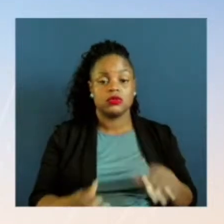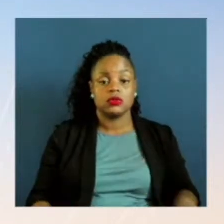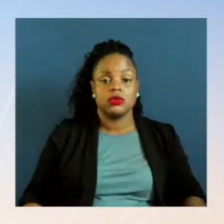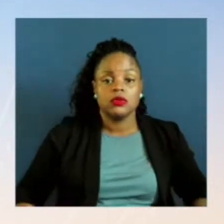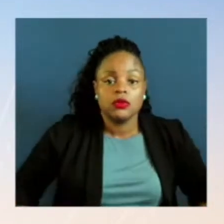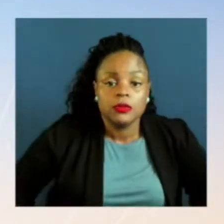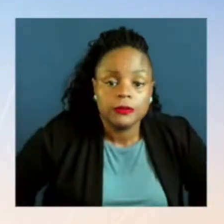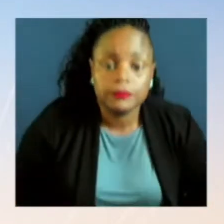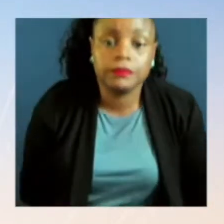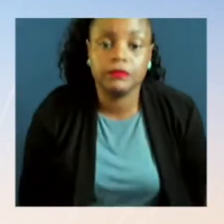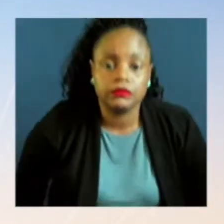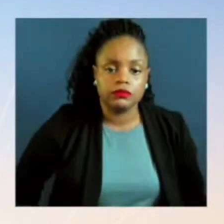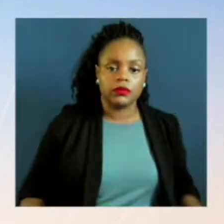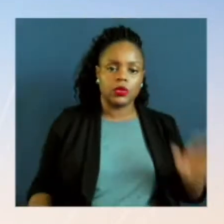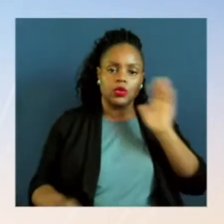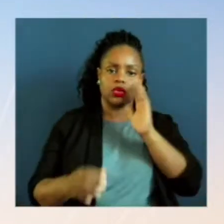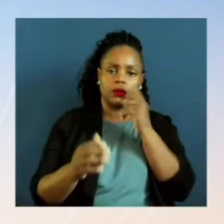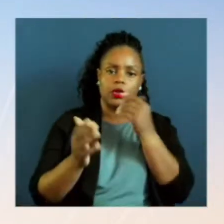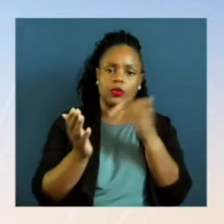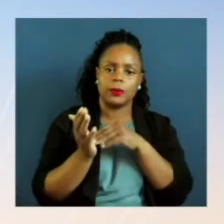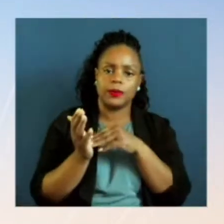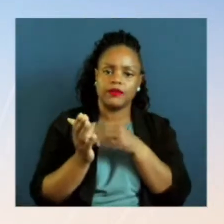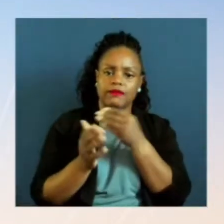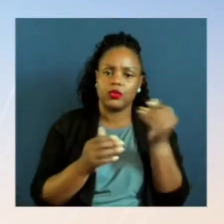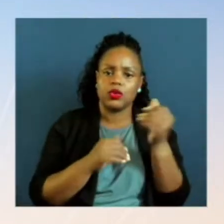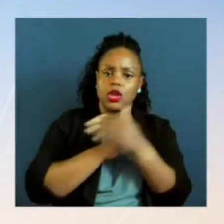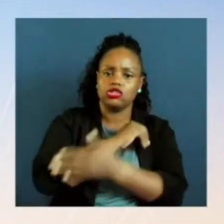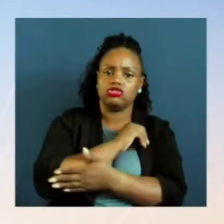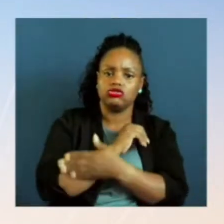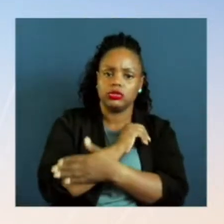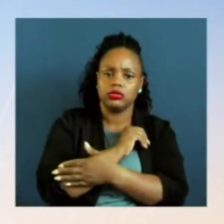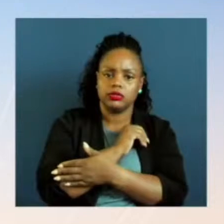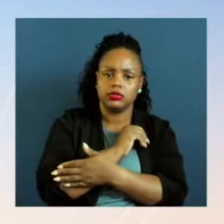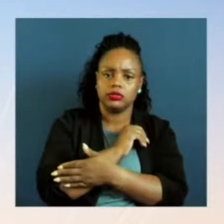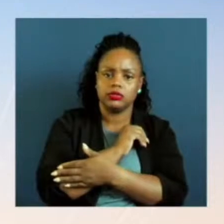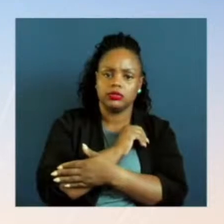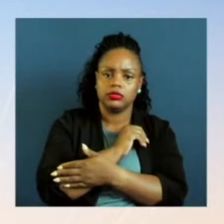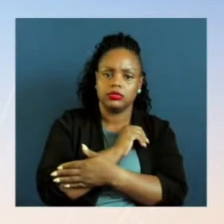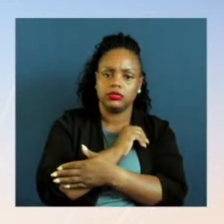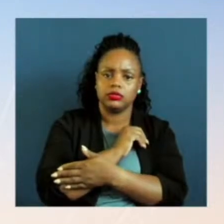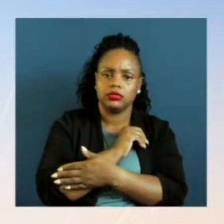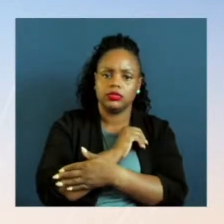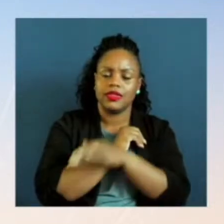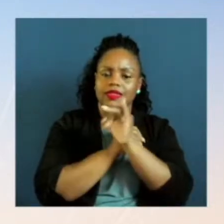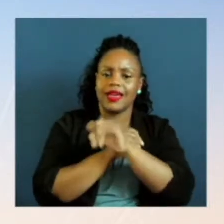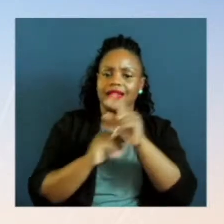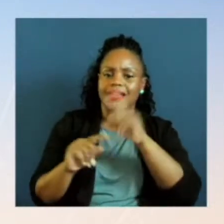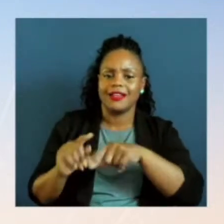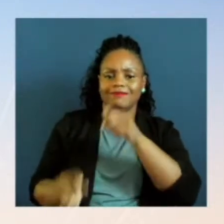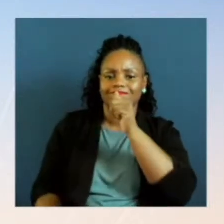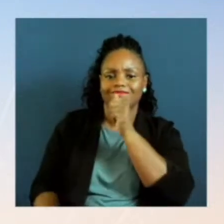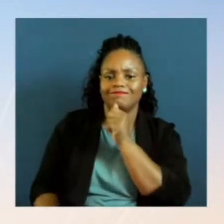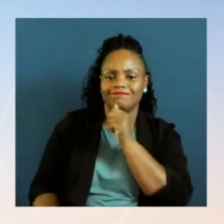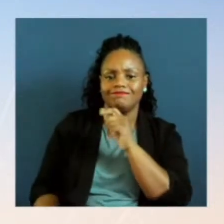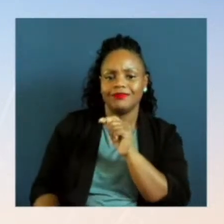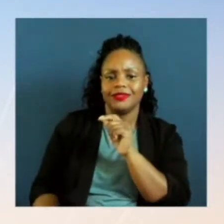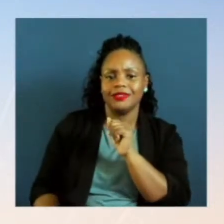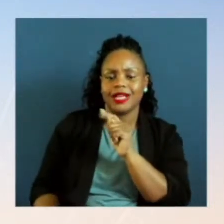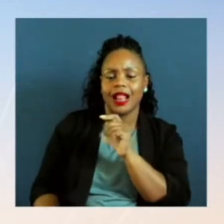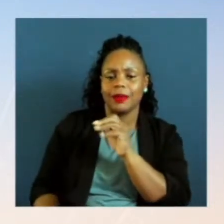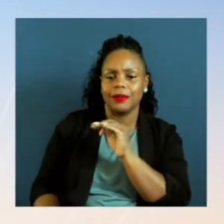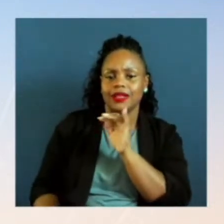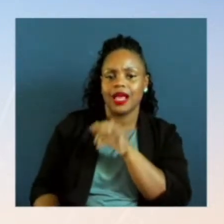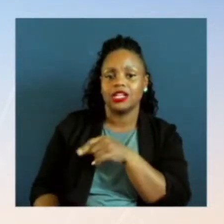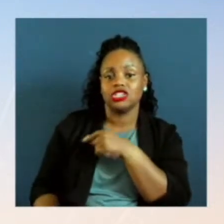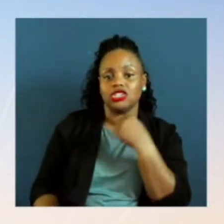are a few countries that wanted us to stay in Afghanistan more than China and Russia, because it would have tied up our own resources and tied up our